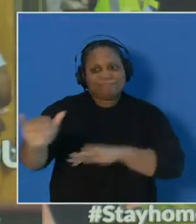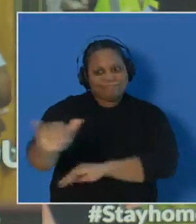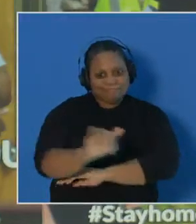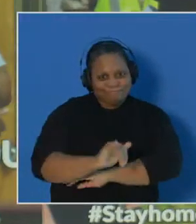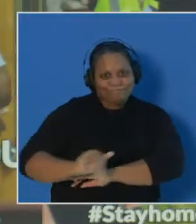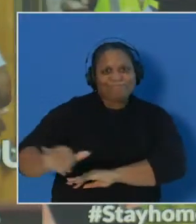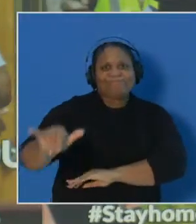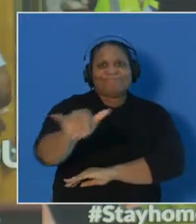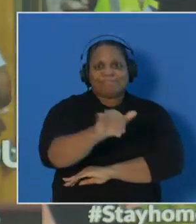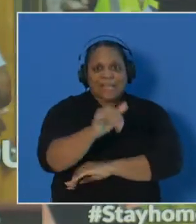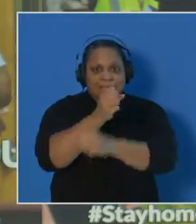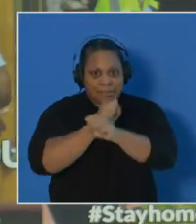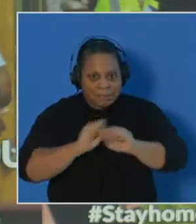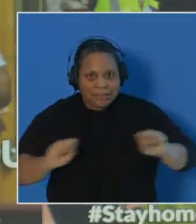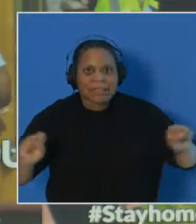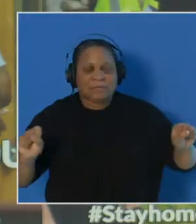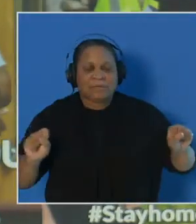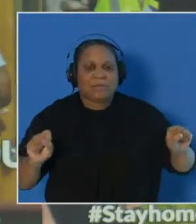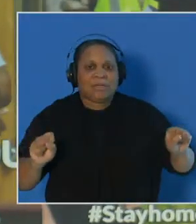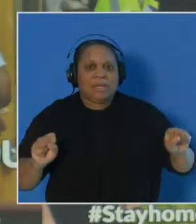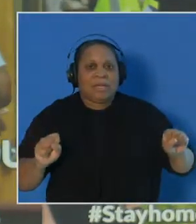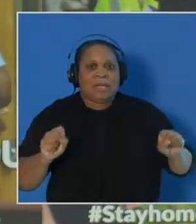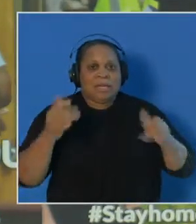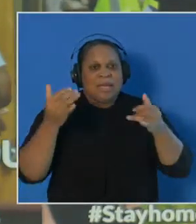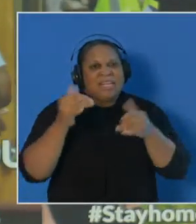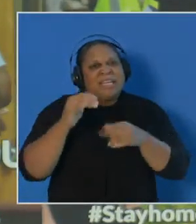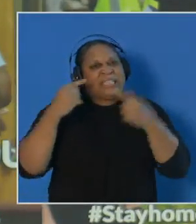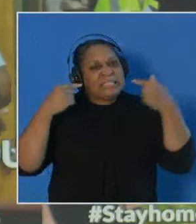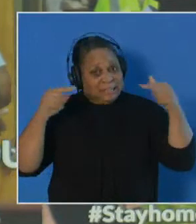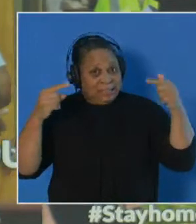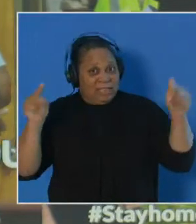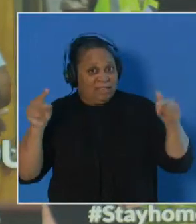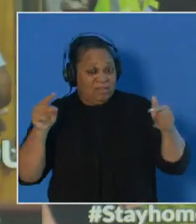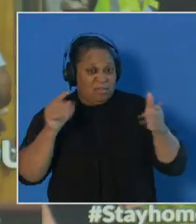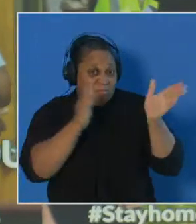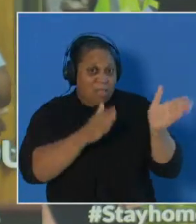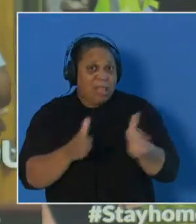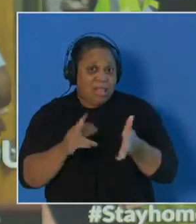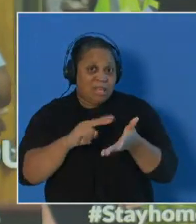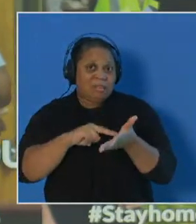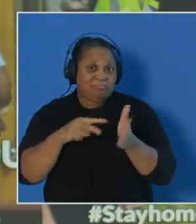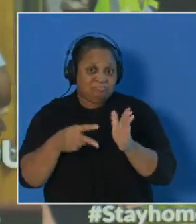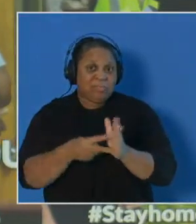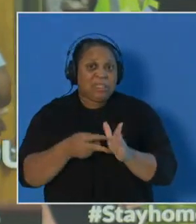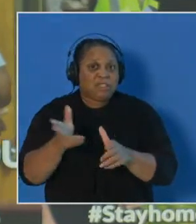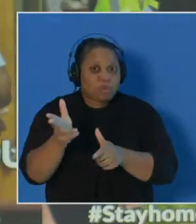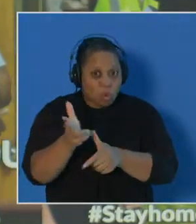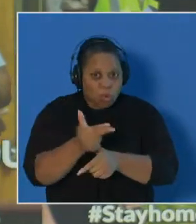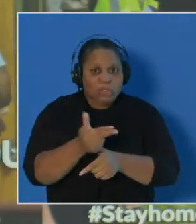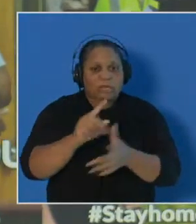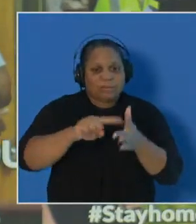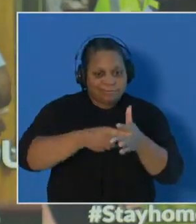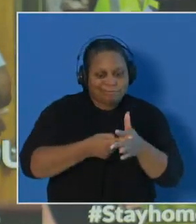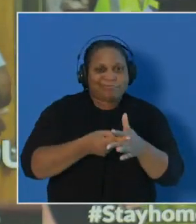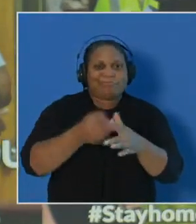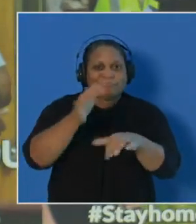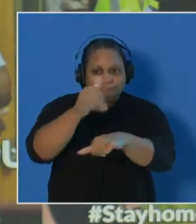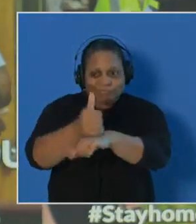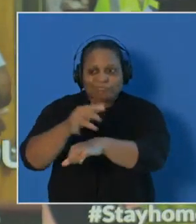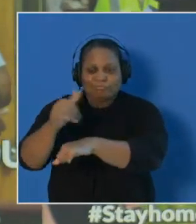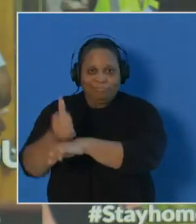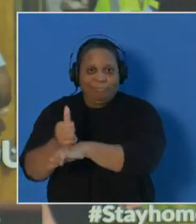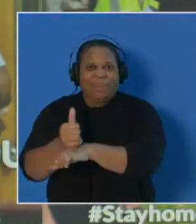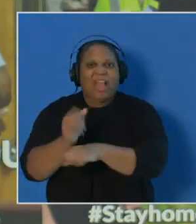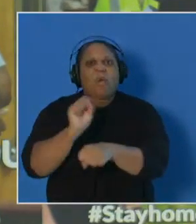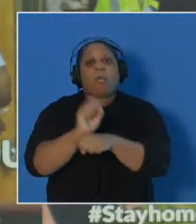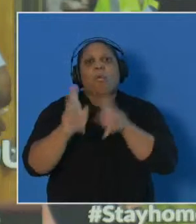harm. The successful implementation of this plan means that hotels can start taking booking, our hotel workers can